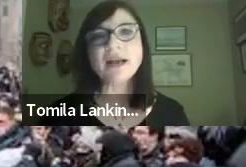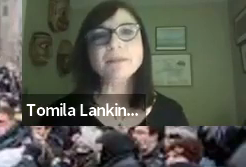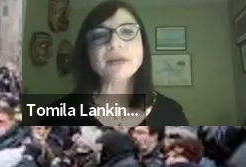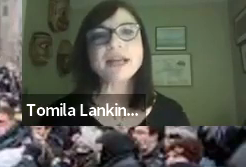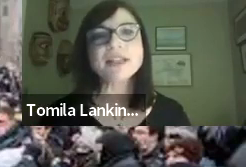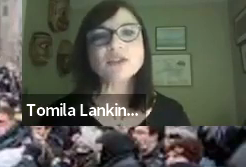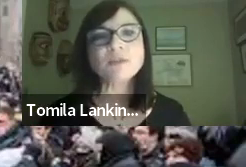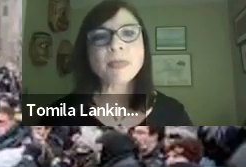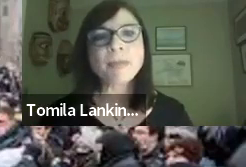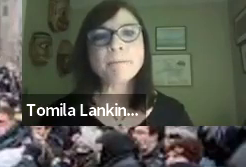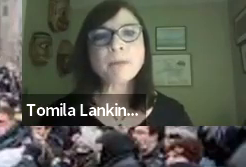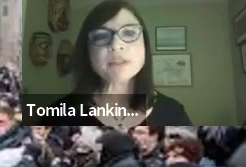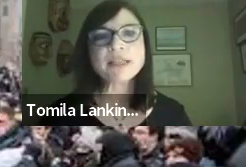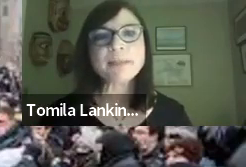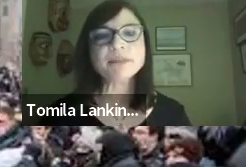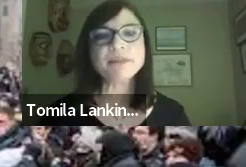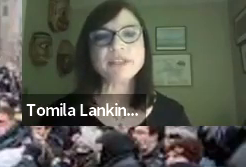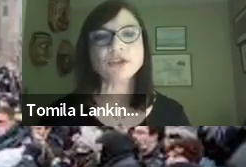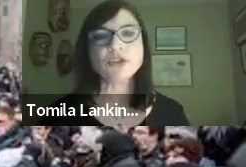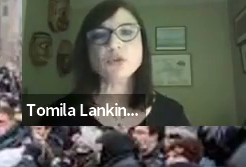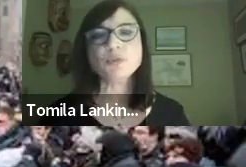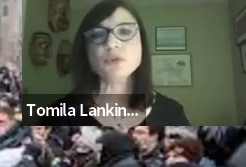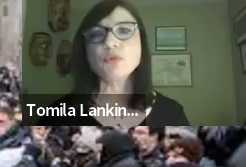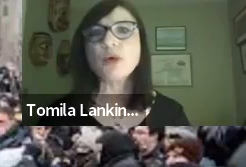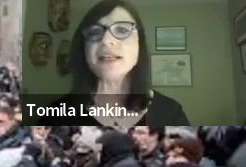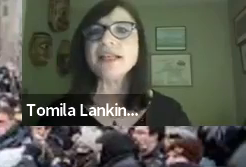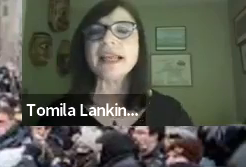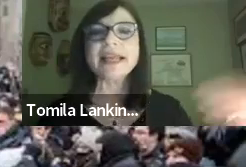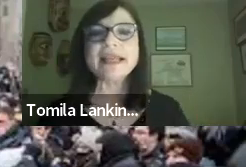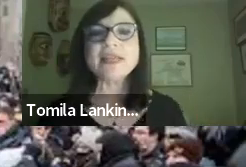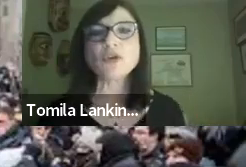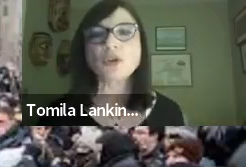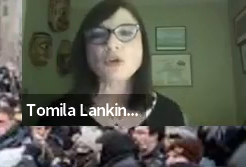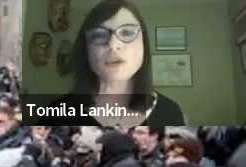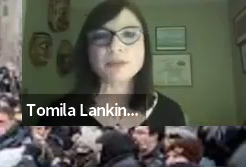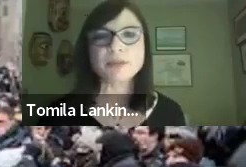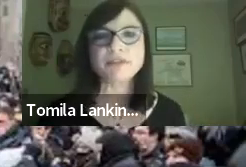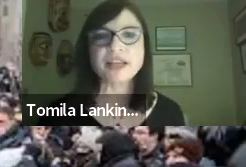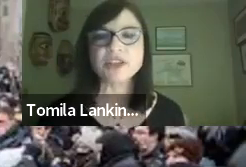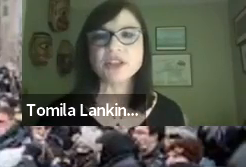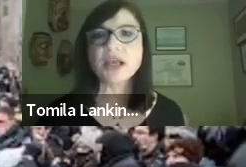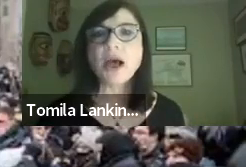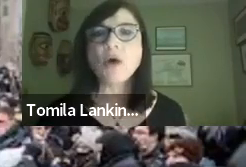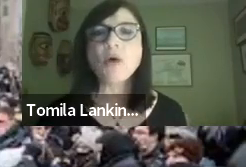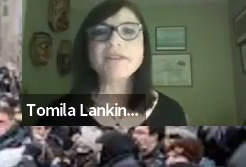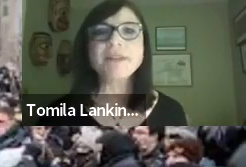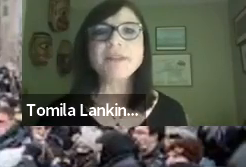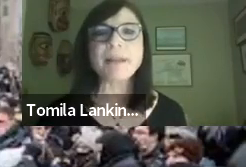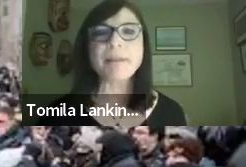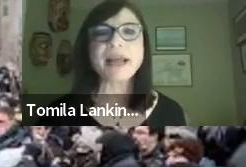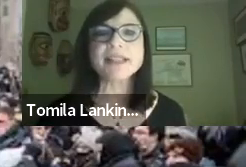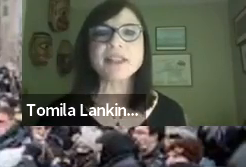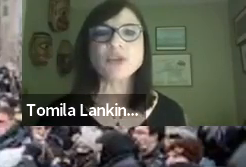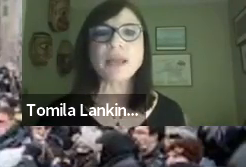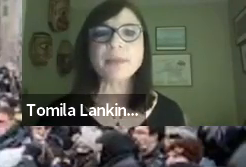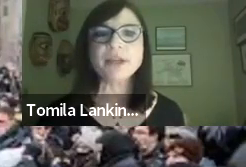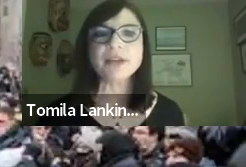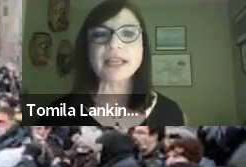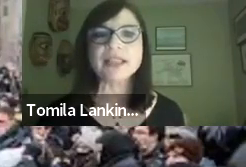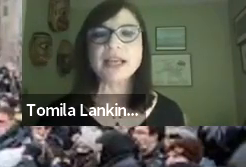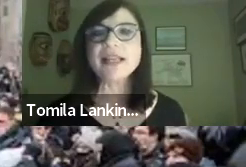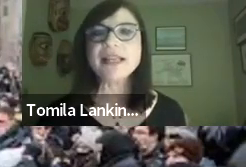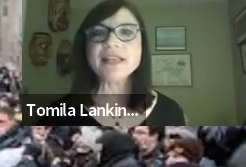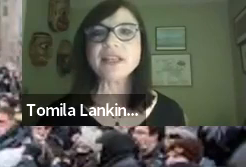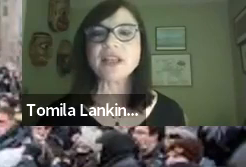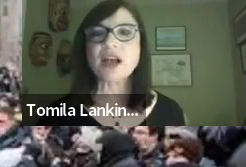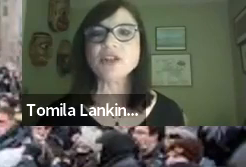earlier, comprised of mostly privileged groups who are in elite autonomous professions, who have the capacity to